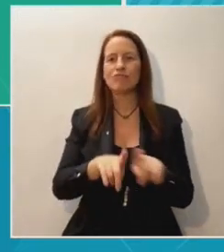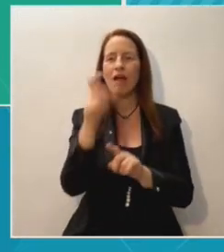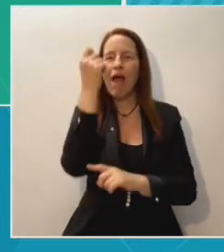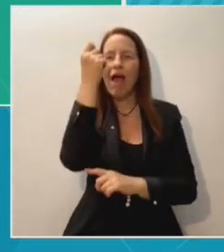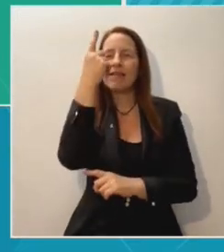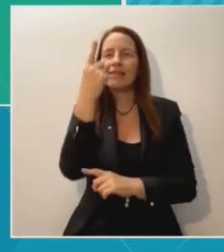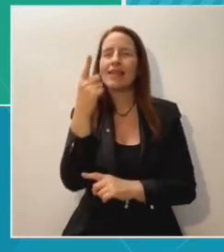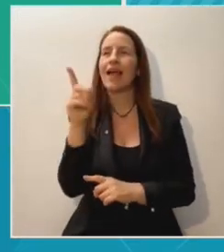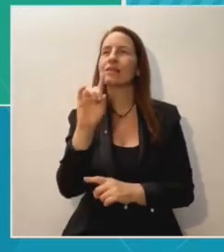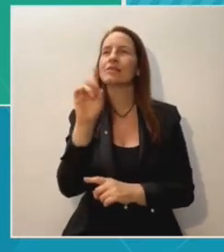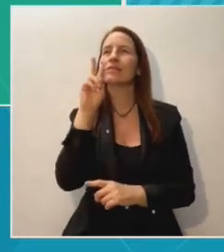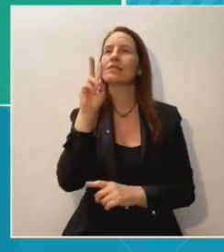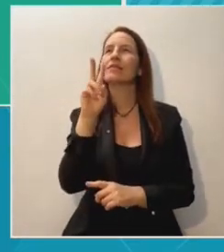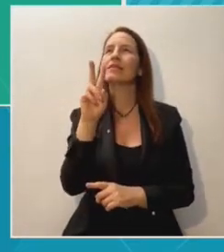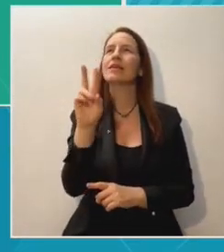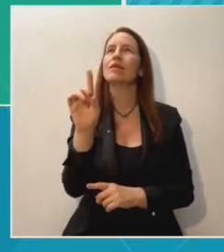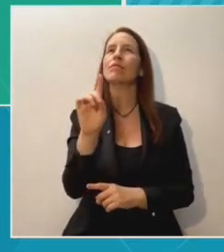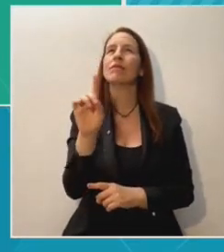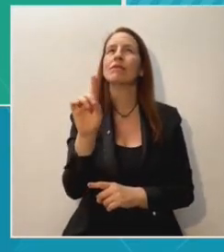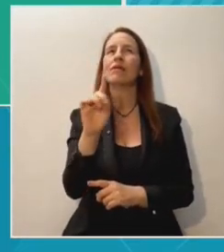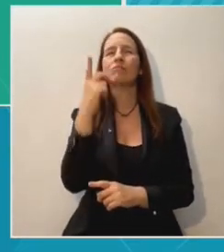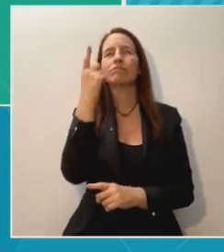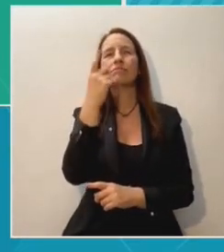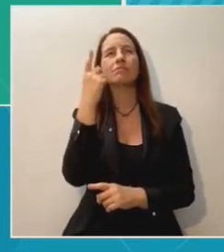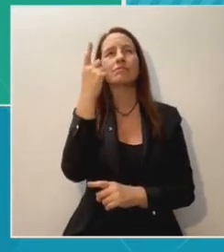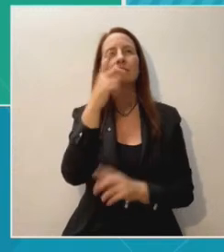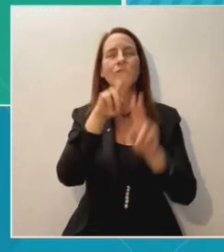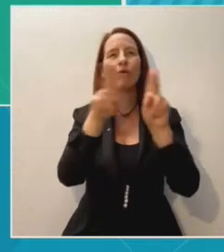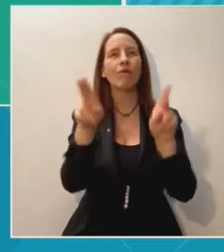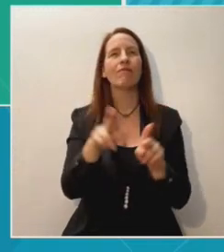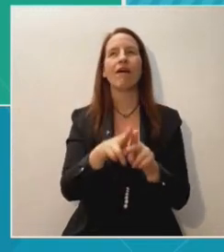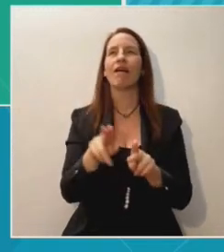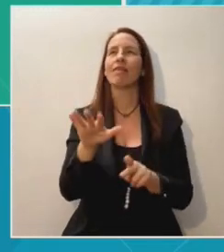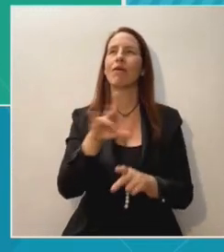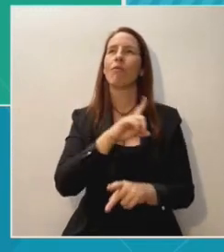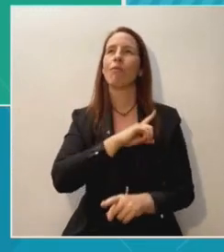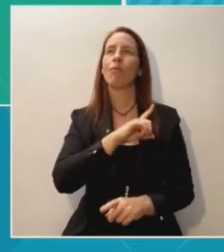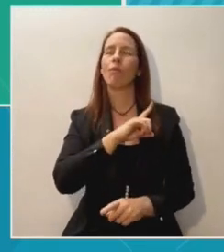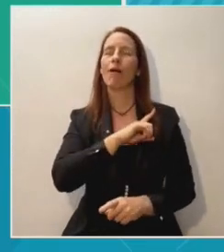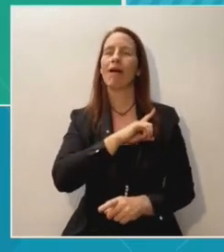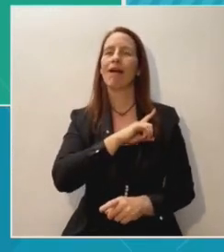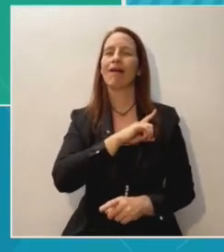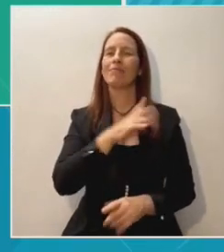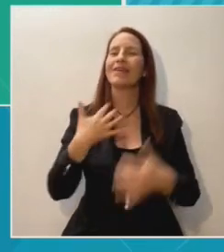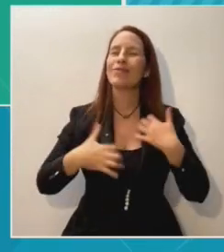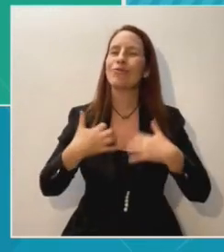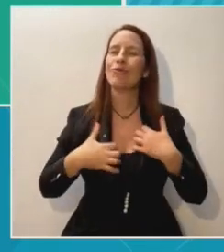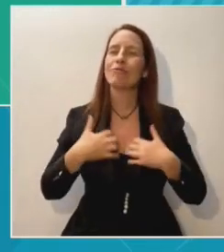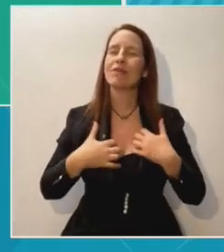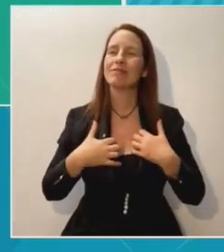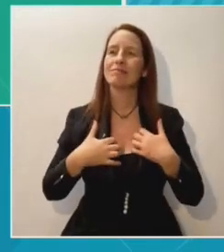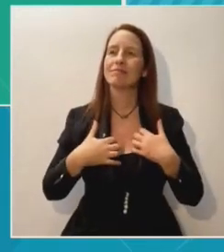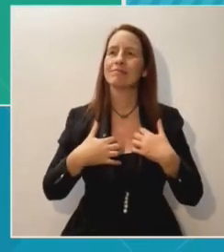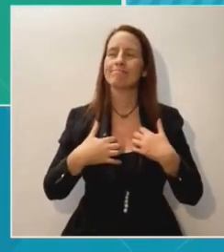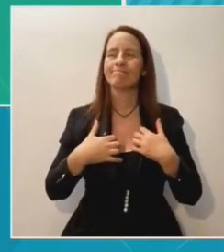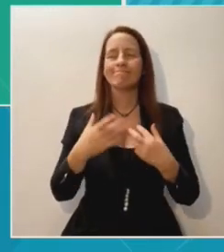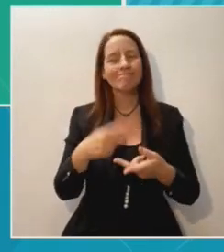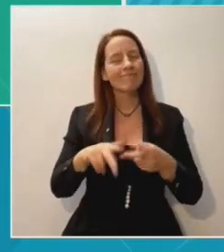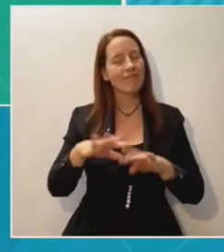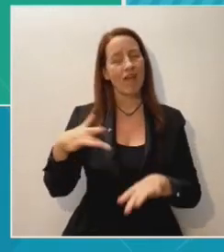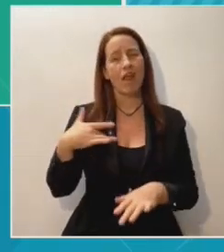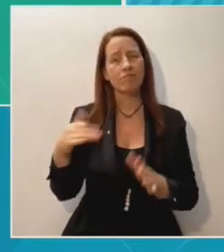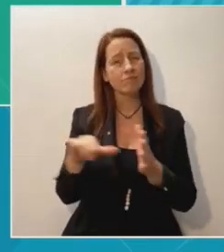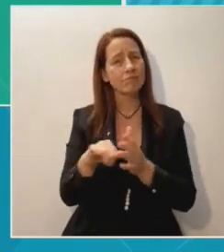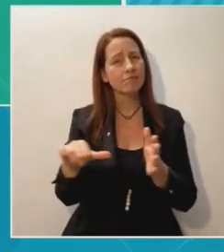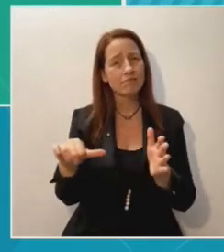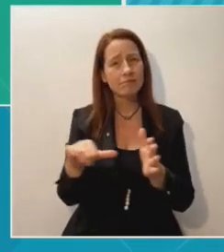the universe exist. Be curious. And however difficult life may seem, there is always